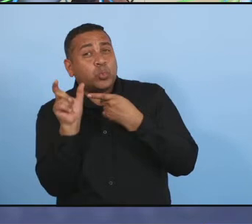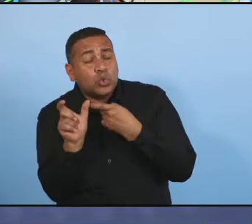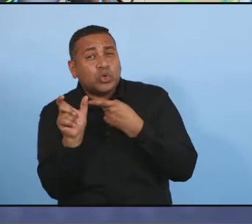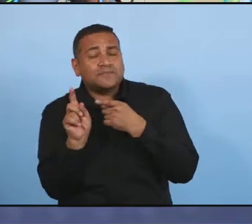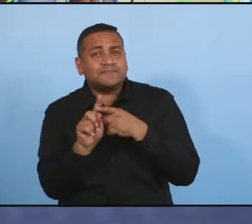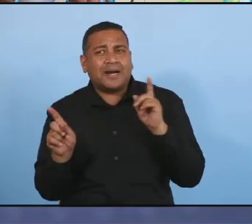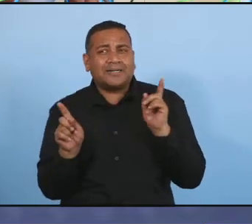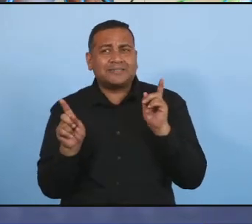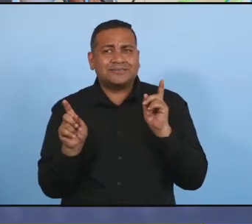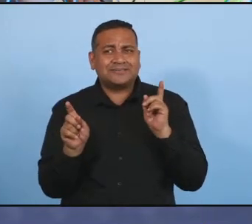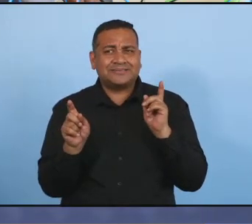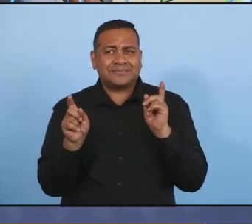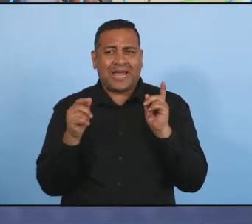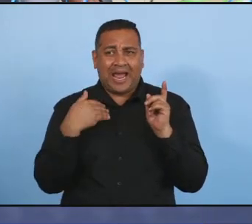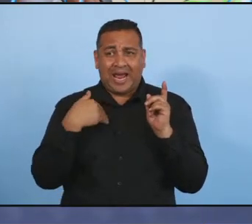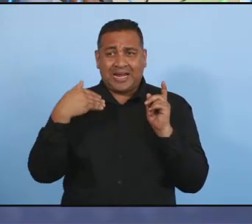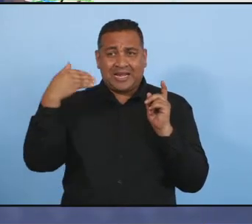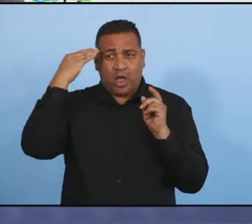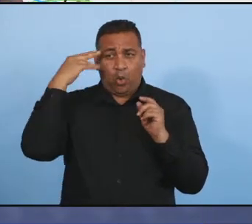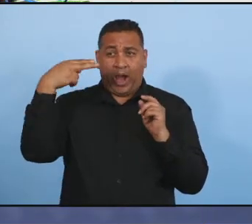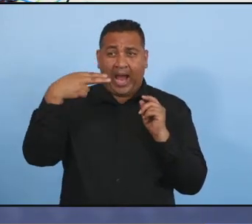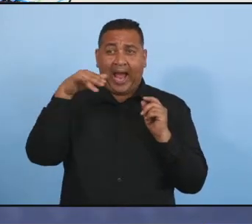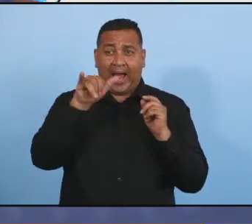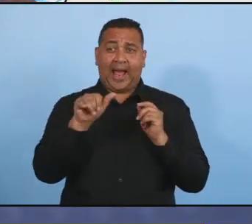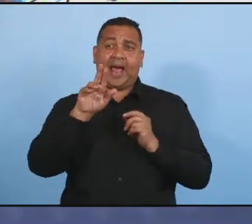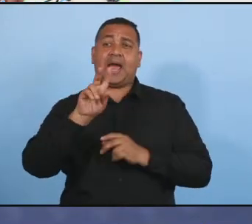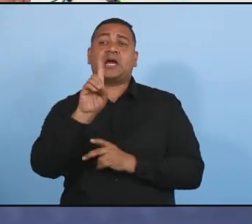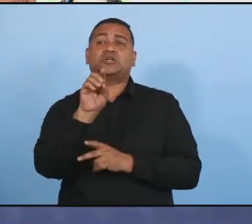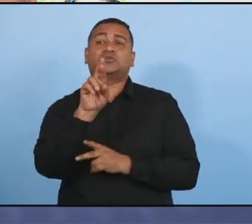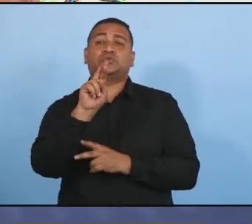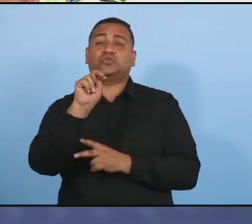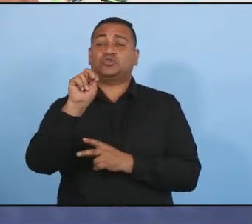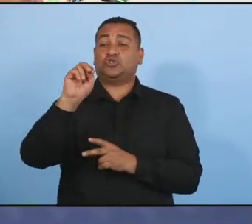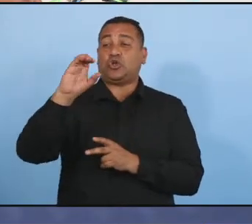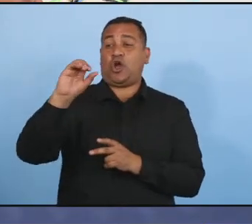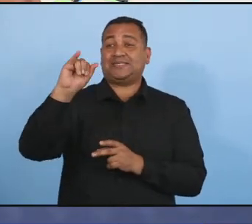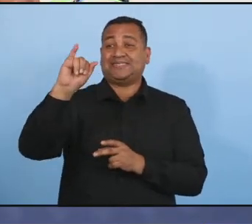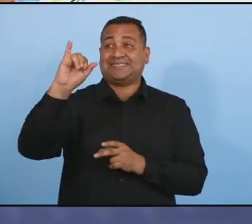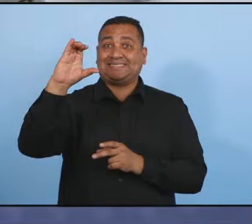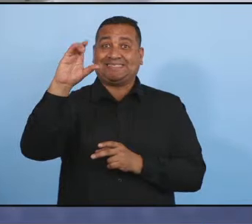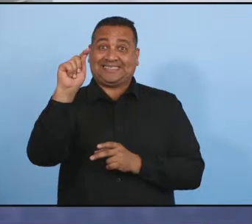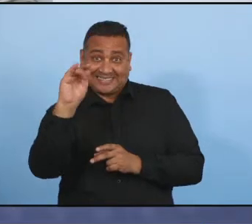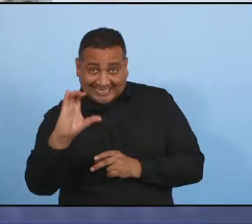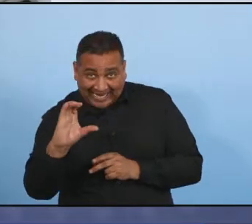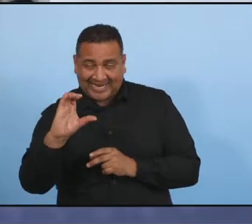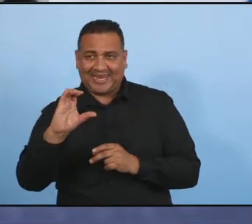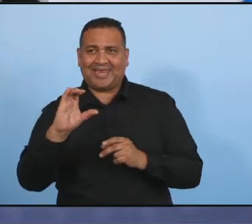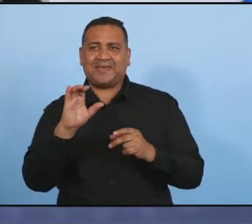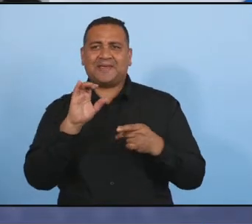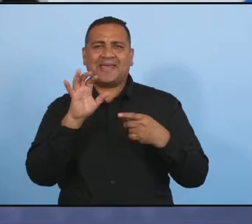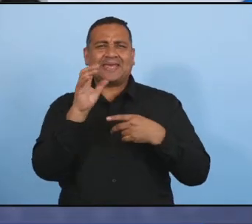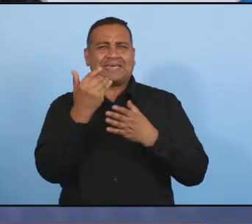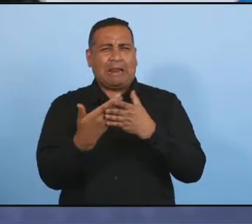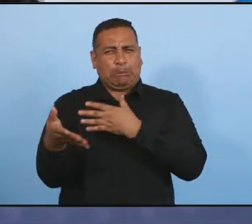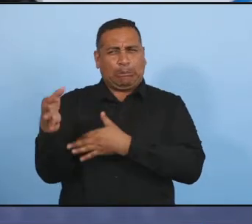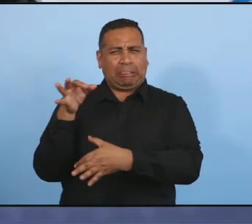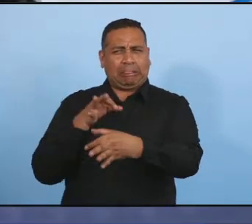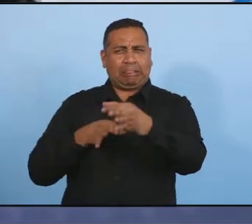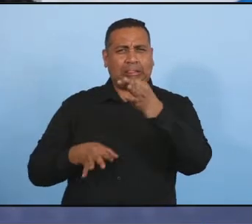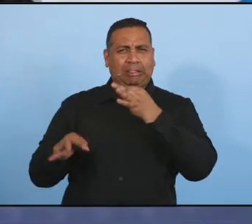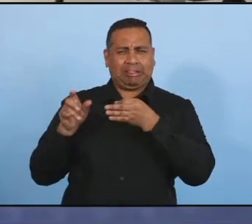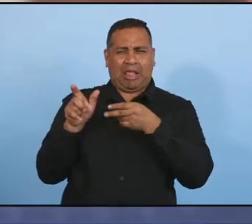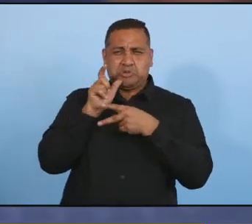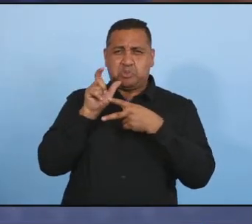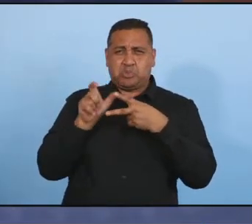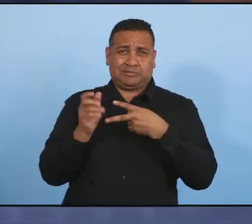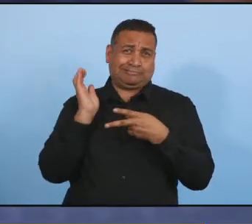hydraulics would entail. The same with pneumatics. Put us out of our misery, please. So, when we speak about hydraulics,